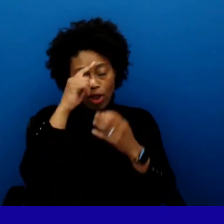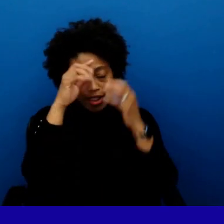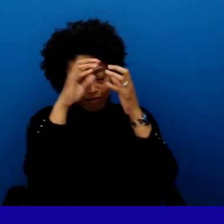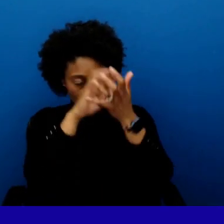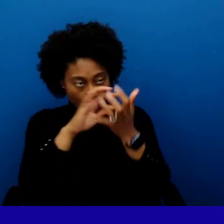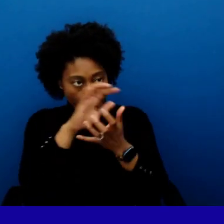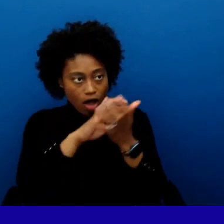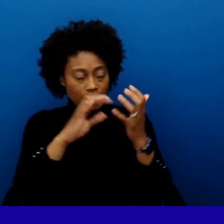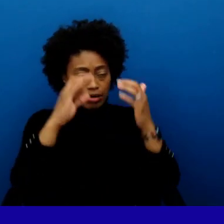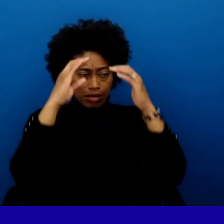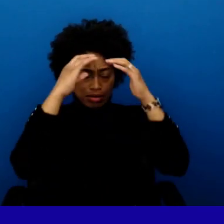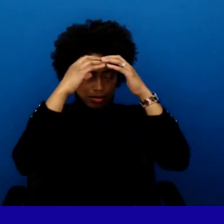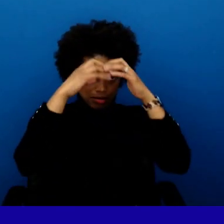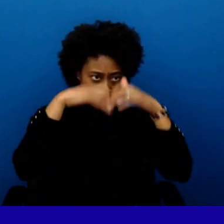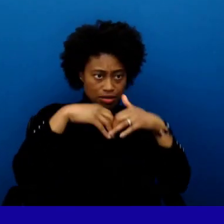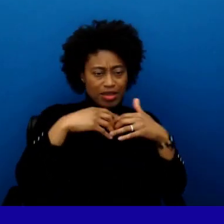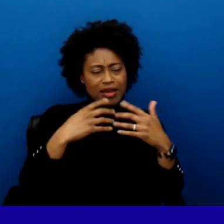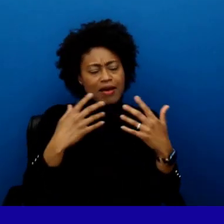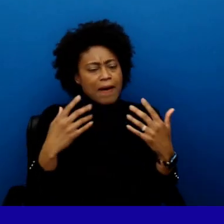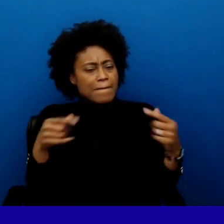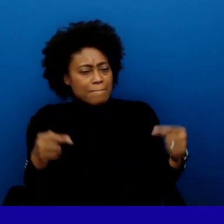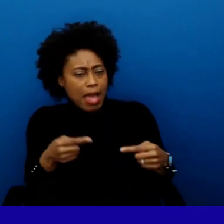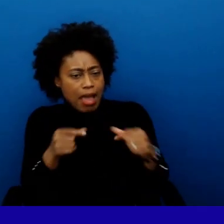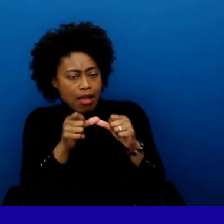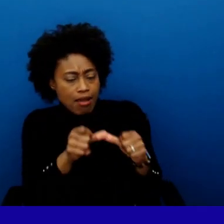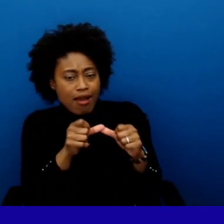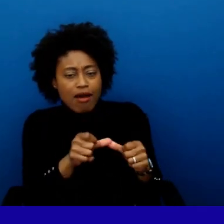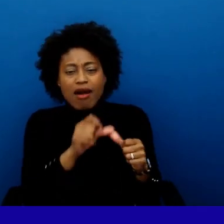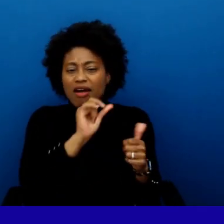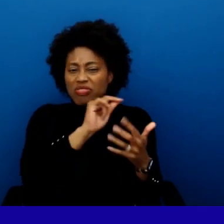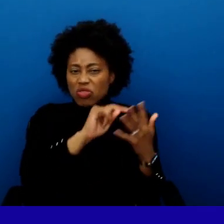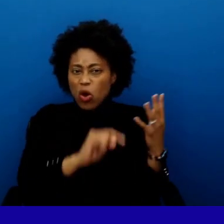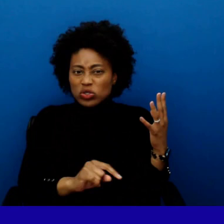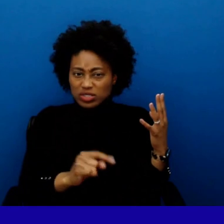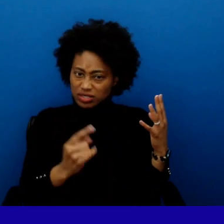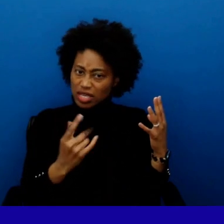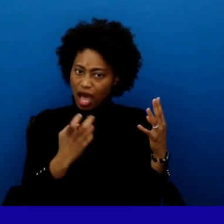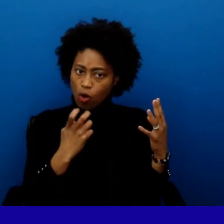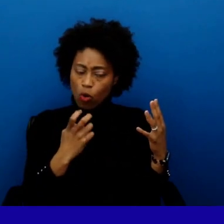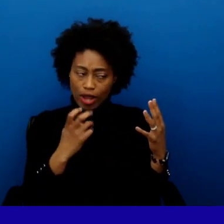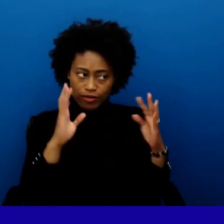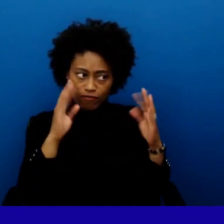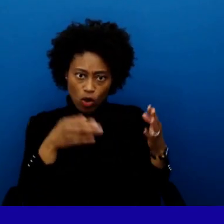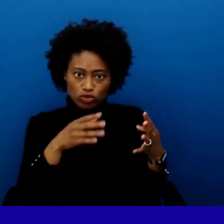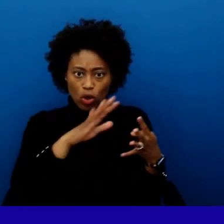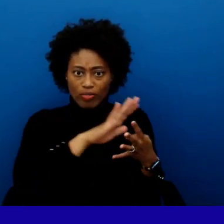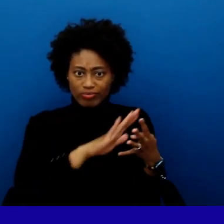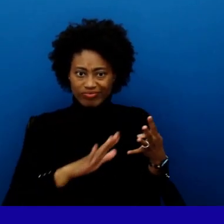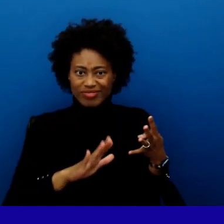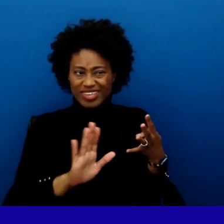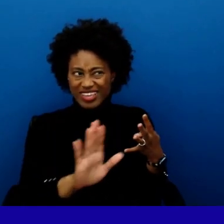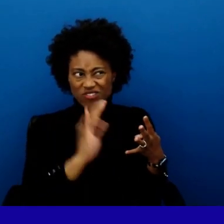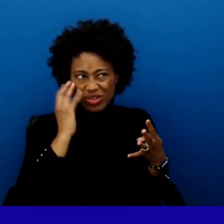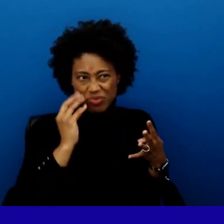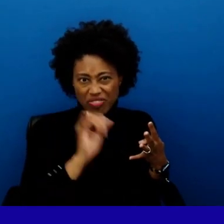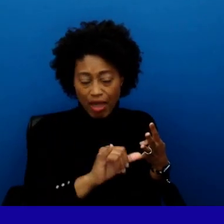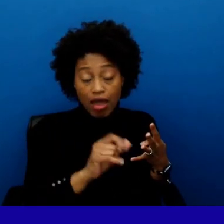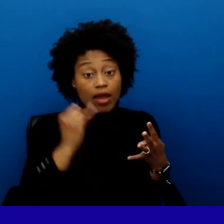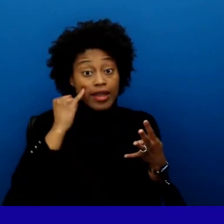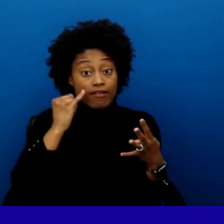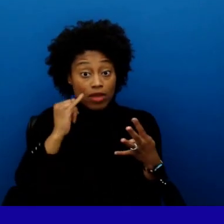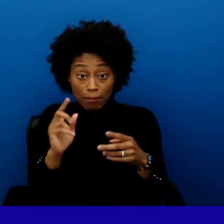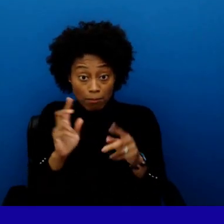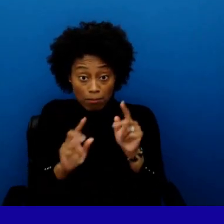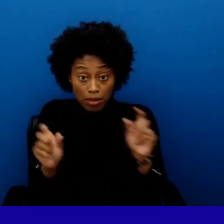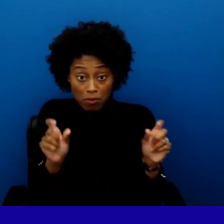the main overlapping symptoms that I wanted to tackle. Of course, it's going to work for people who have busy schedules